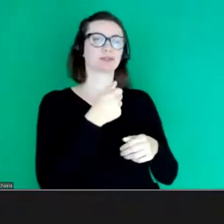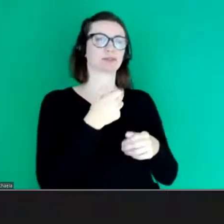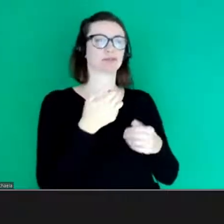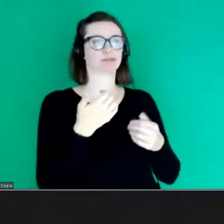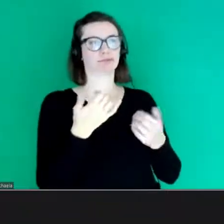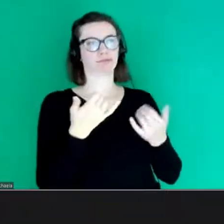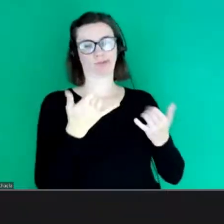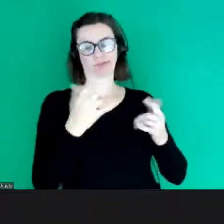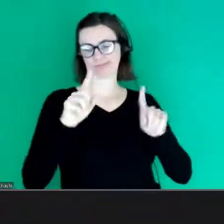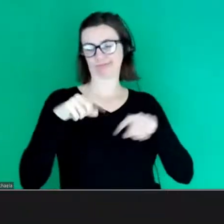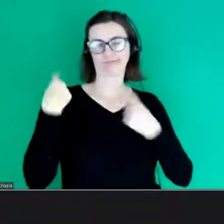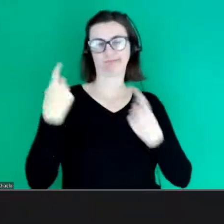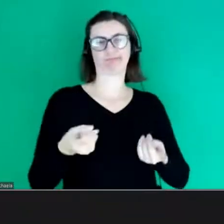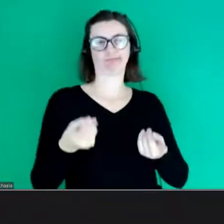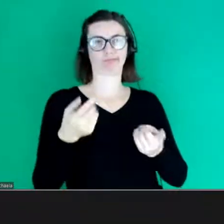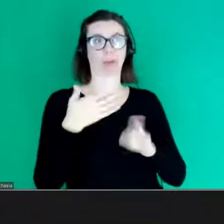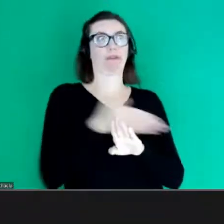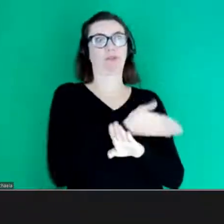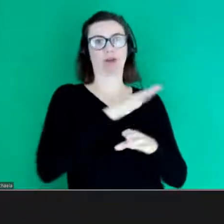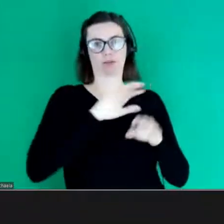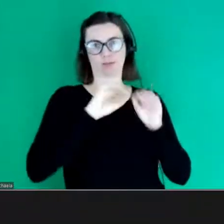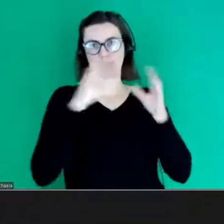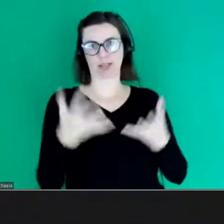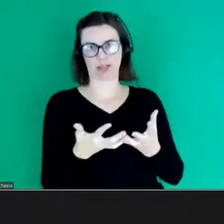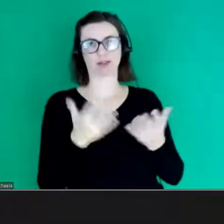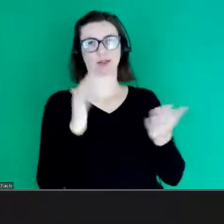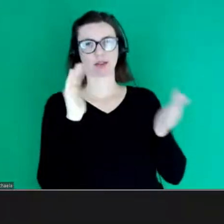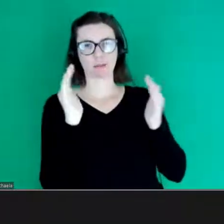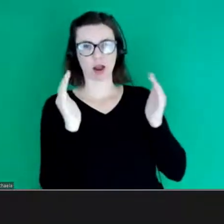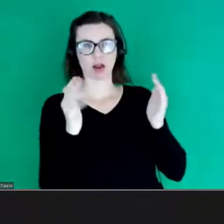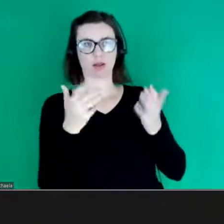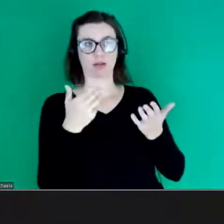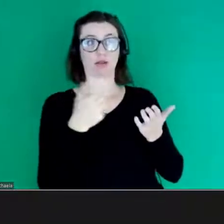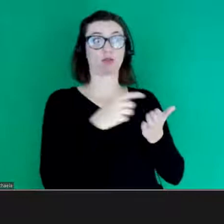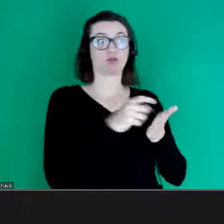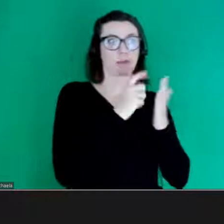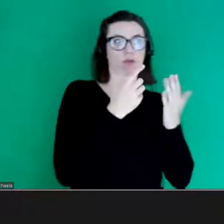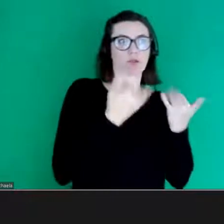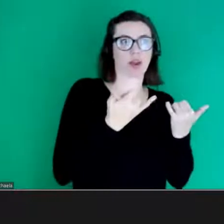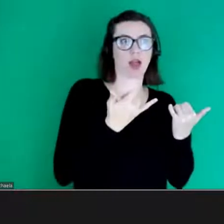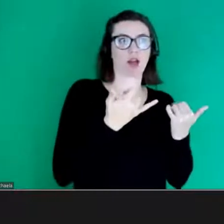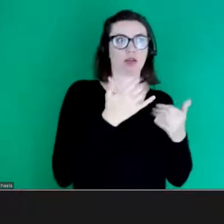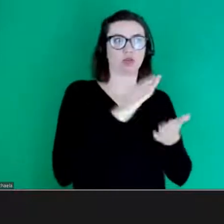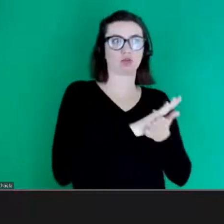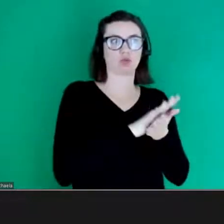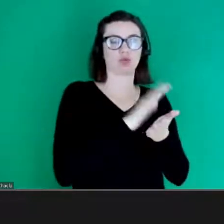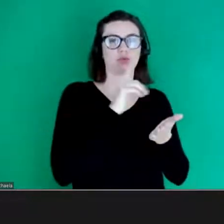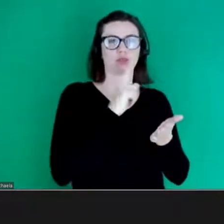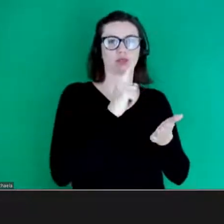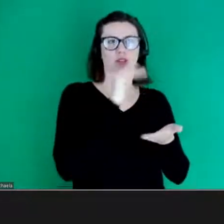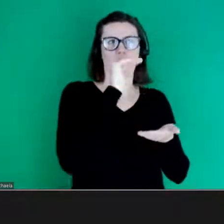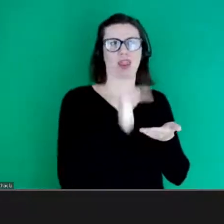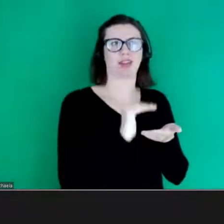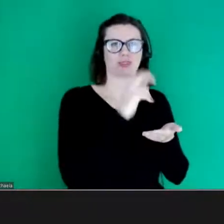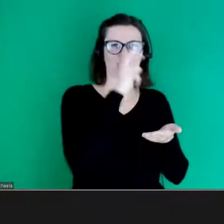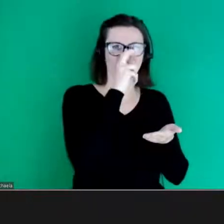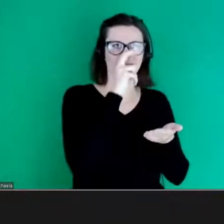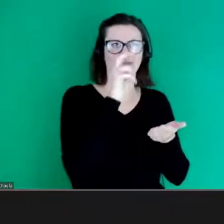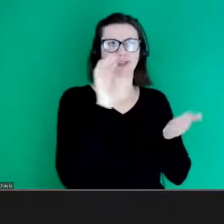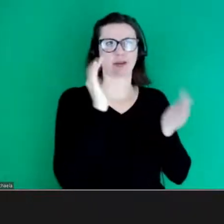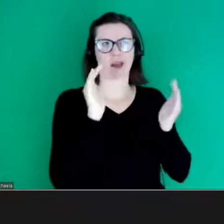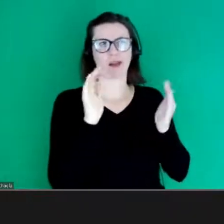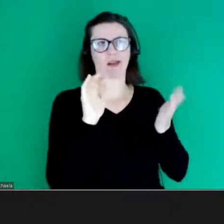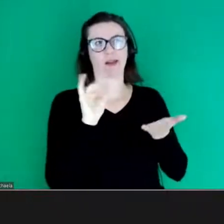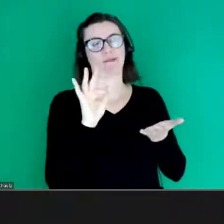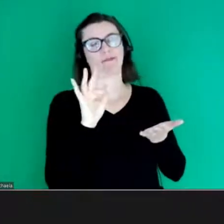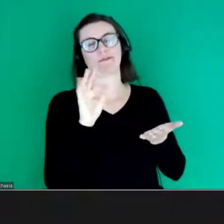existed before this pandemic. And comparatively, the requirements right now in schools are actually less strict than, say, if you